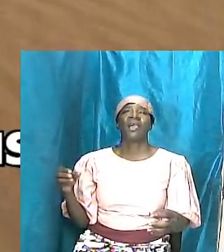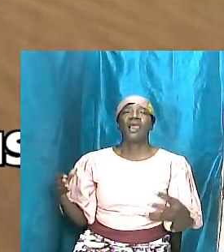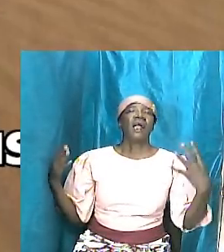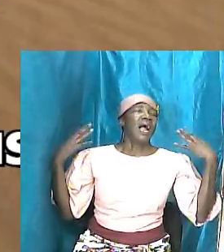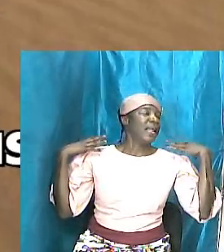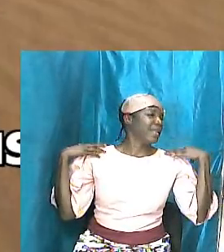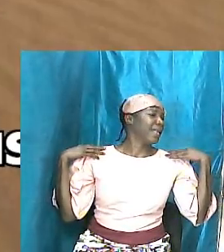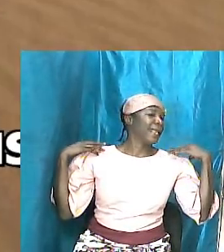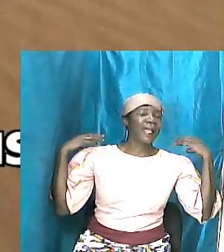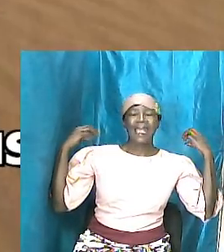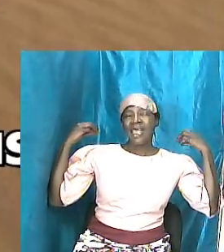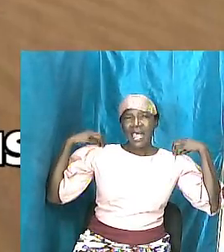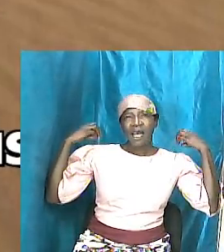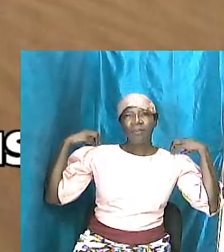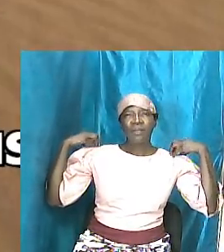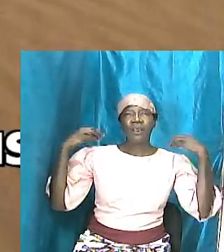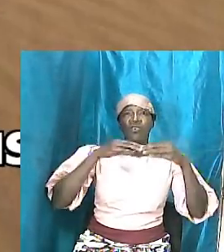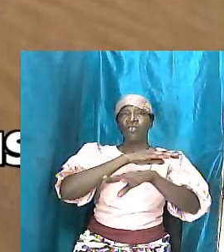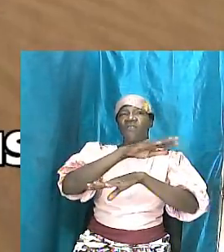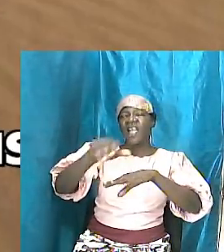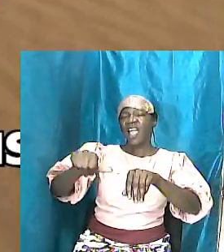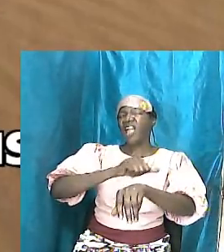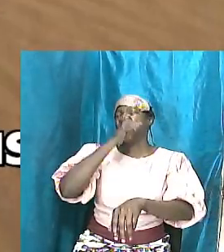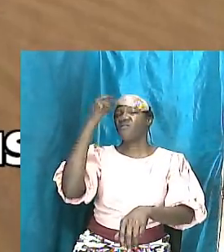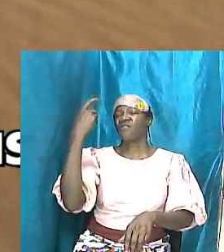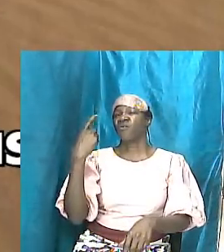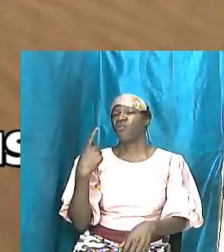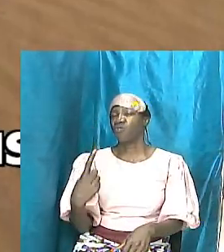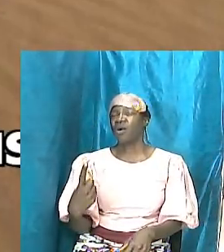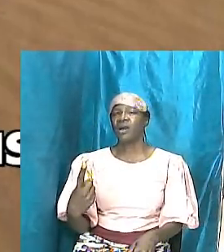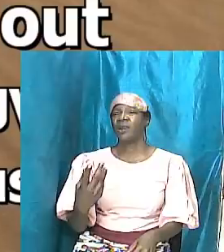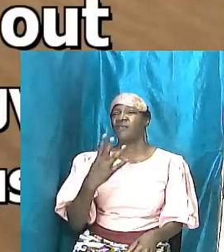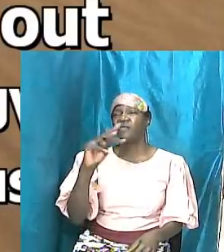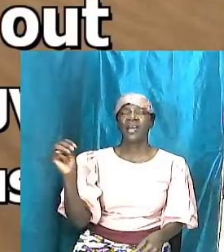over every one of them.